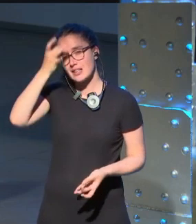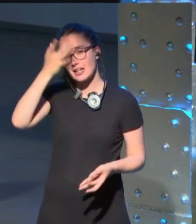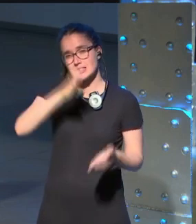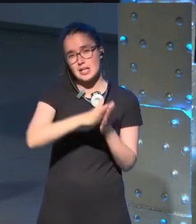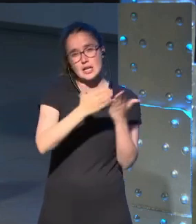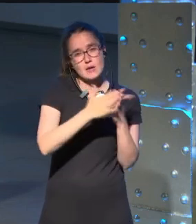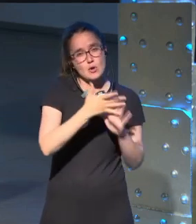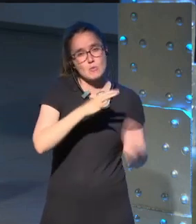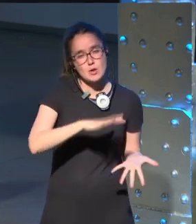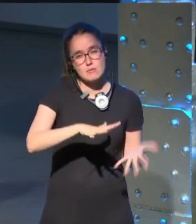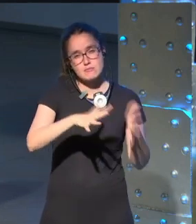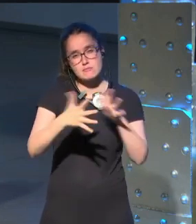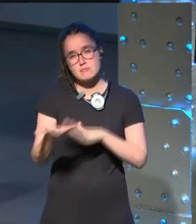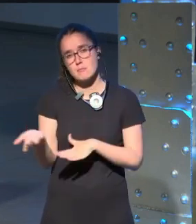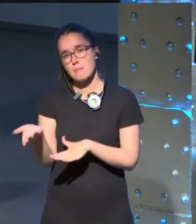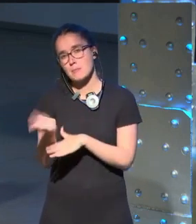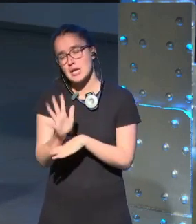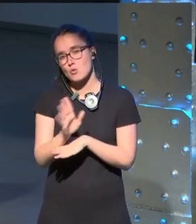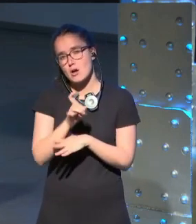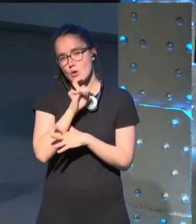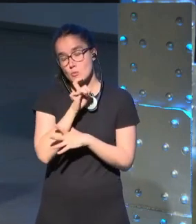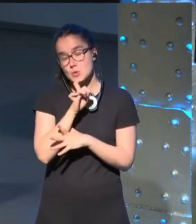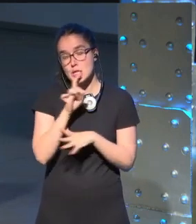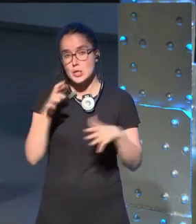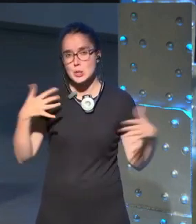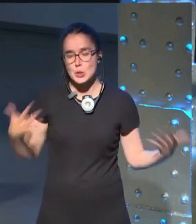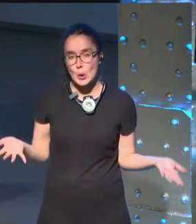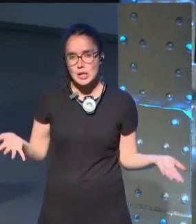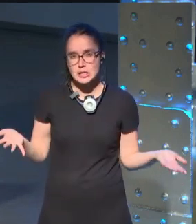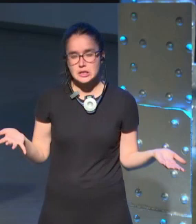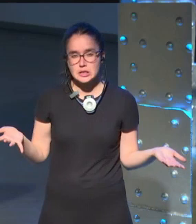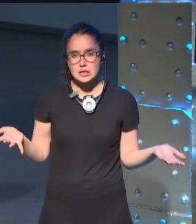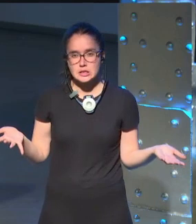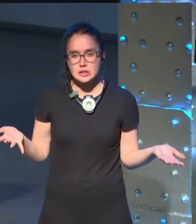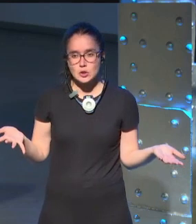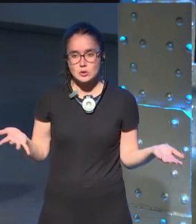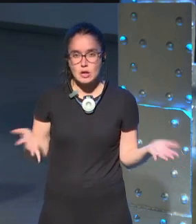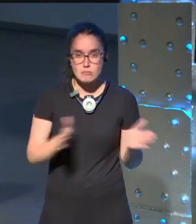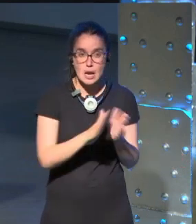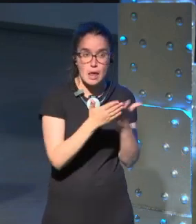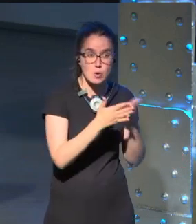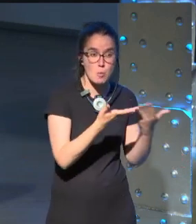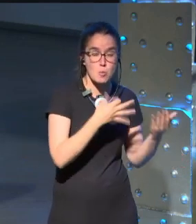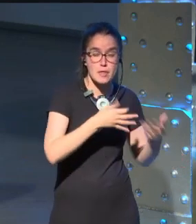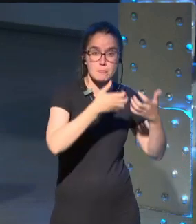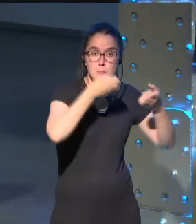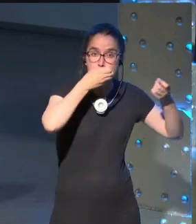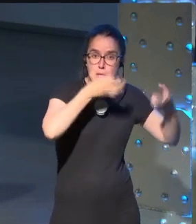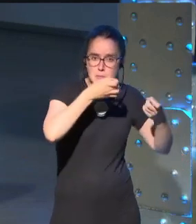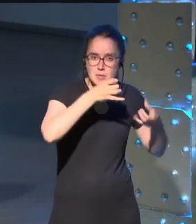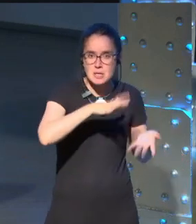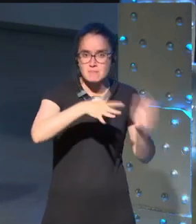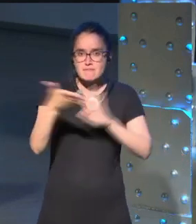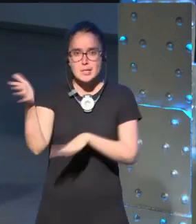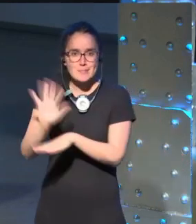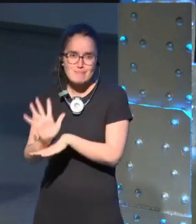best as a film. Because what works well in a book doesn't necessarily work well in a film. There's a whole lot of things you can do with a book that you can't do